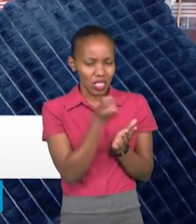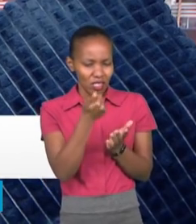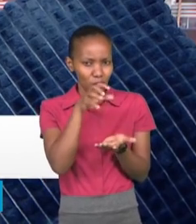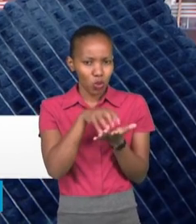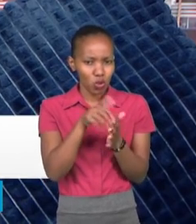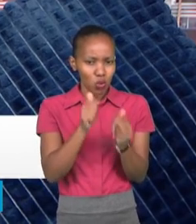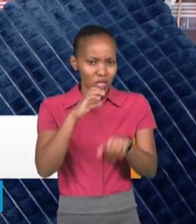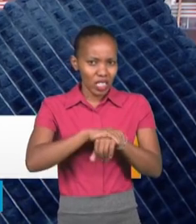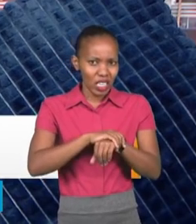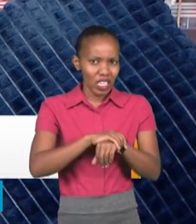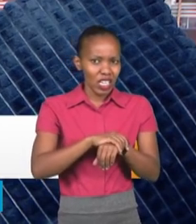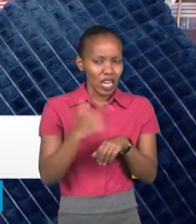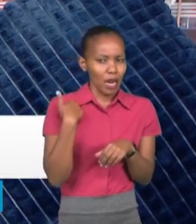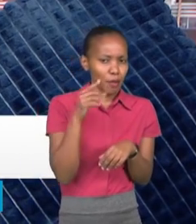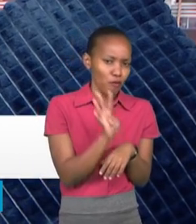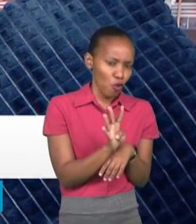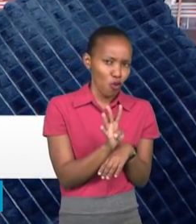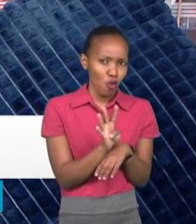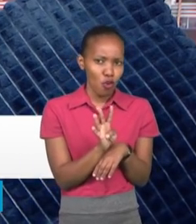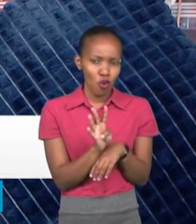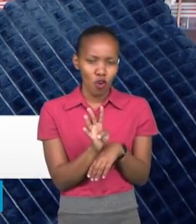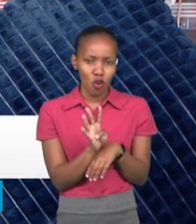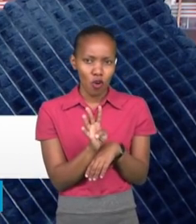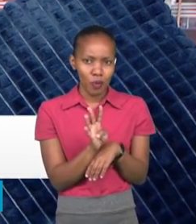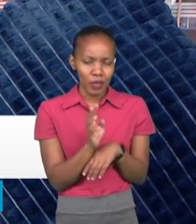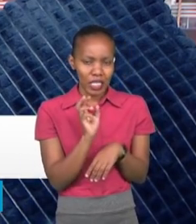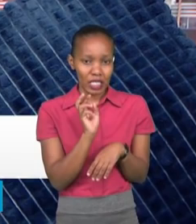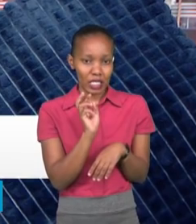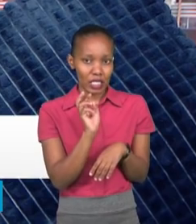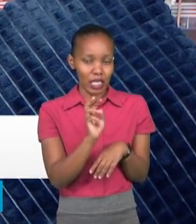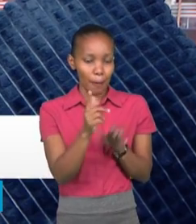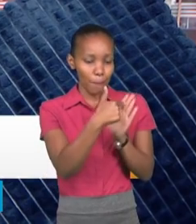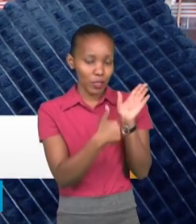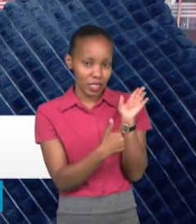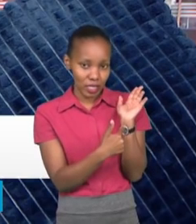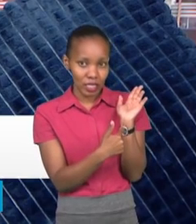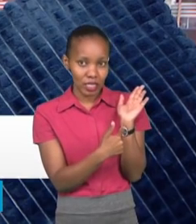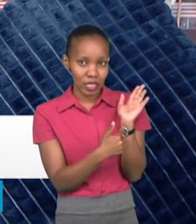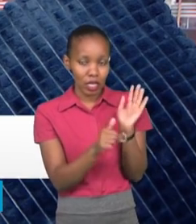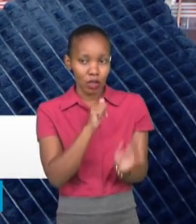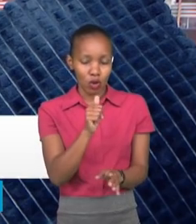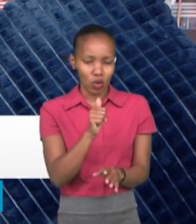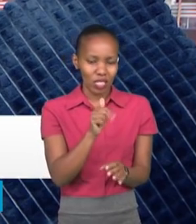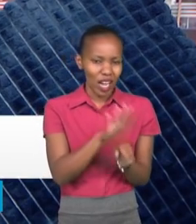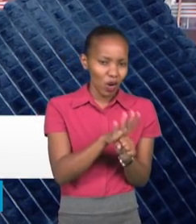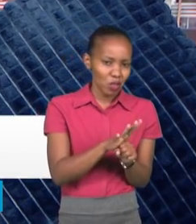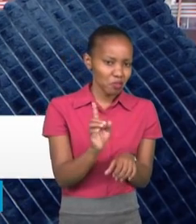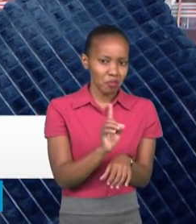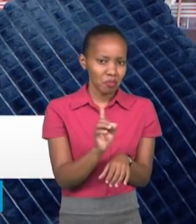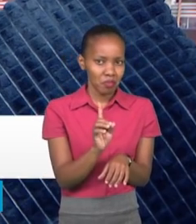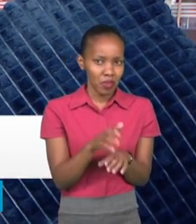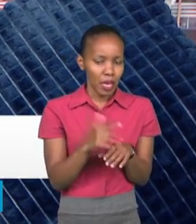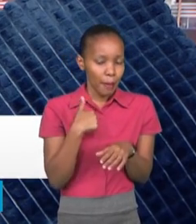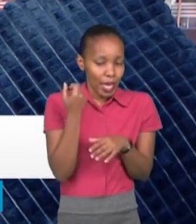we've held was position four. And position four. If you look at the margin in terms of the points, okay, it's not that much. But